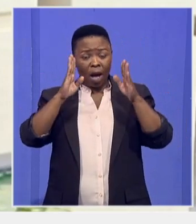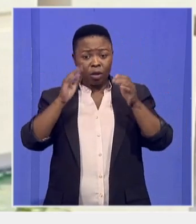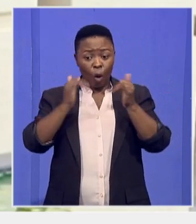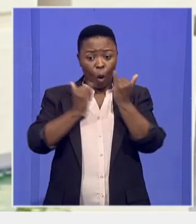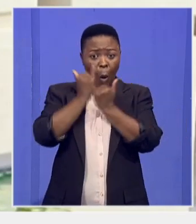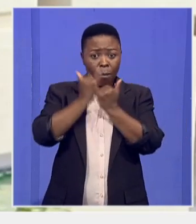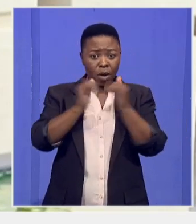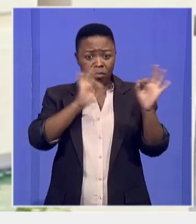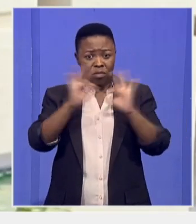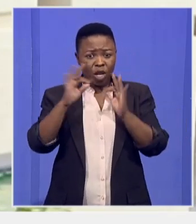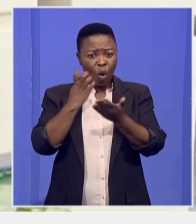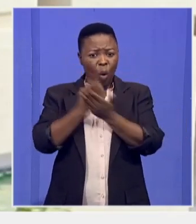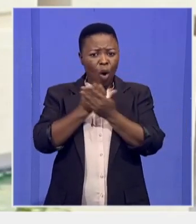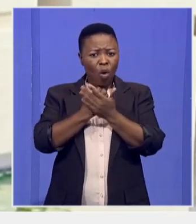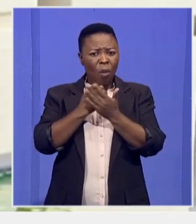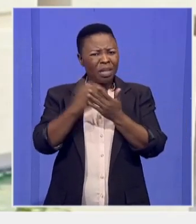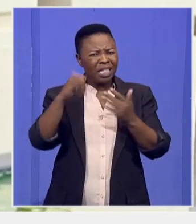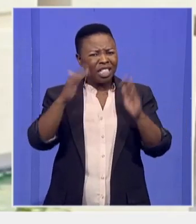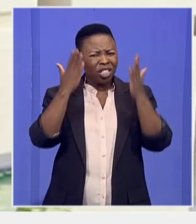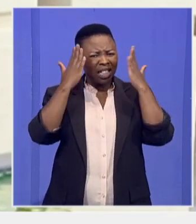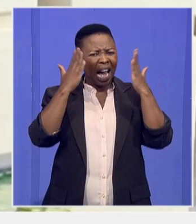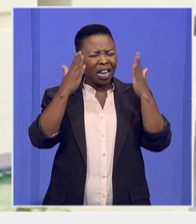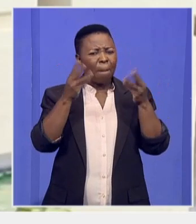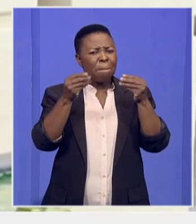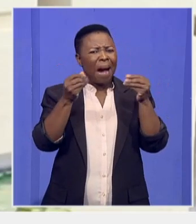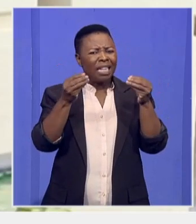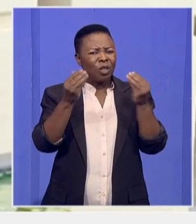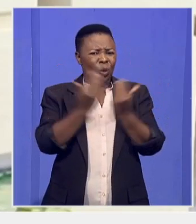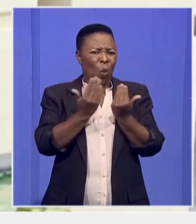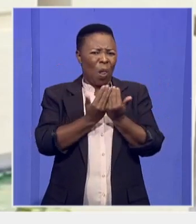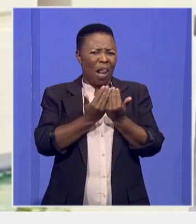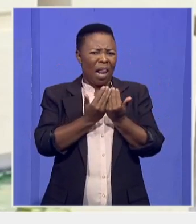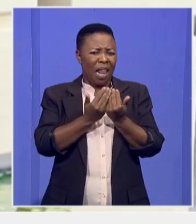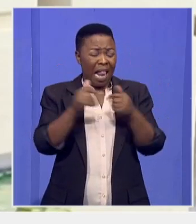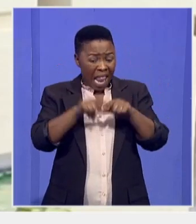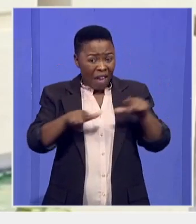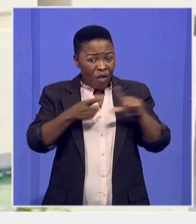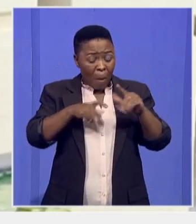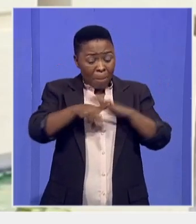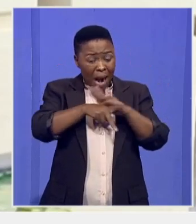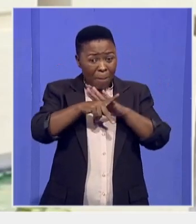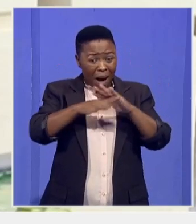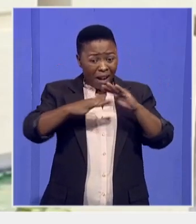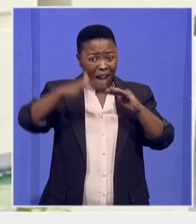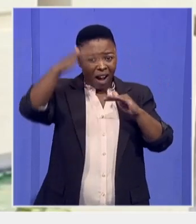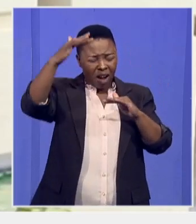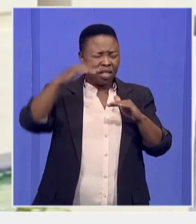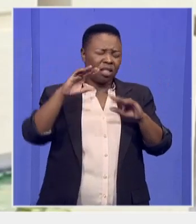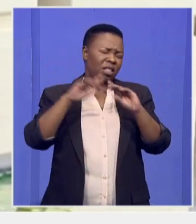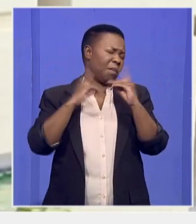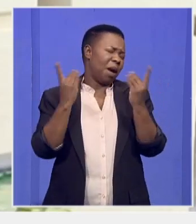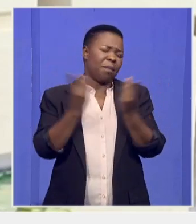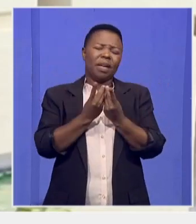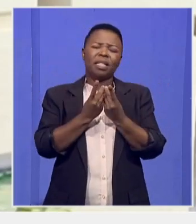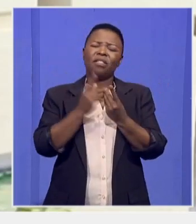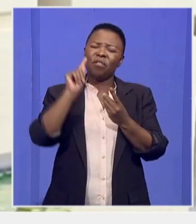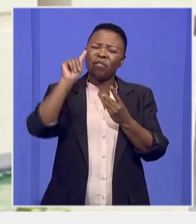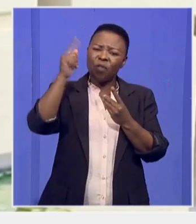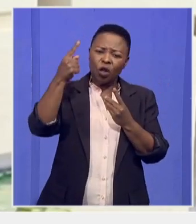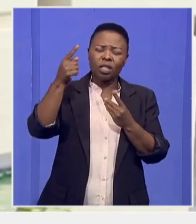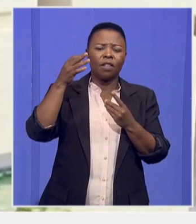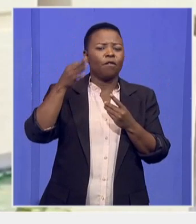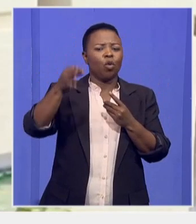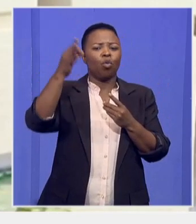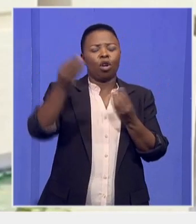economy while they are still studying in a math school from the level of primary school. The department needs to put the future of our children forward